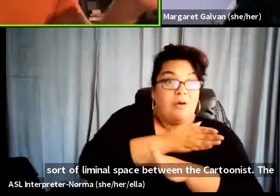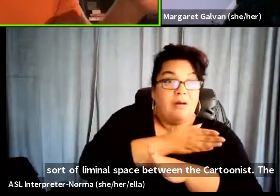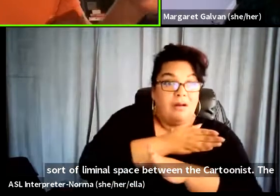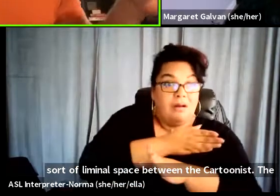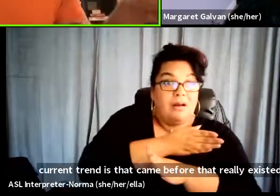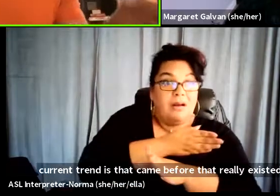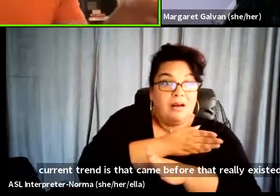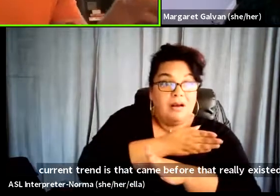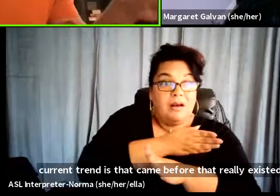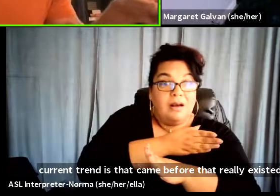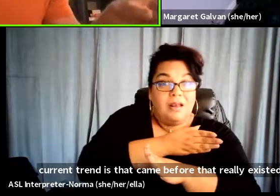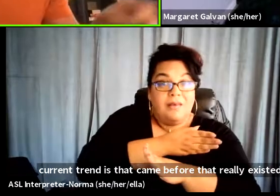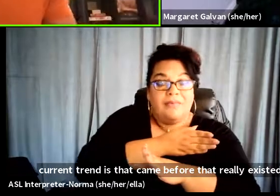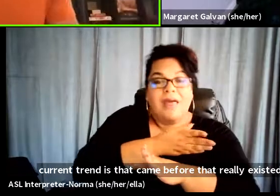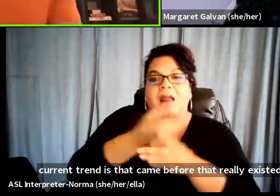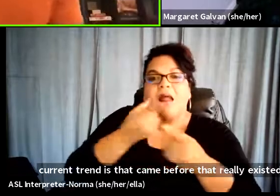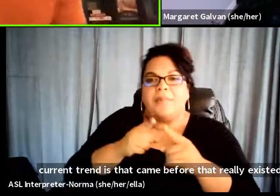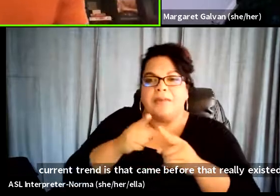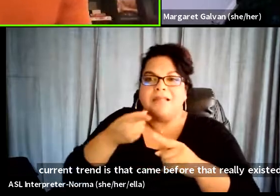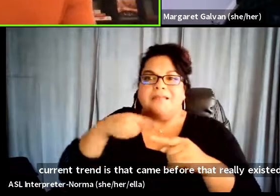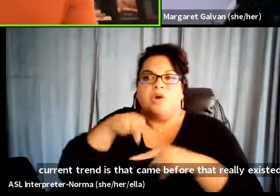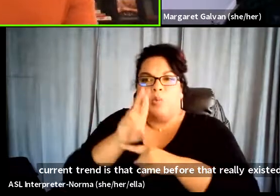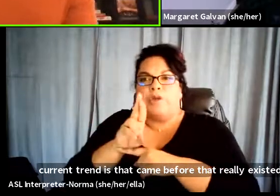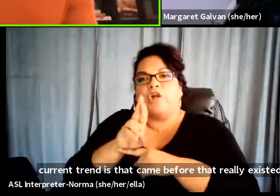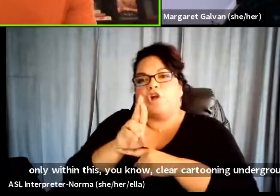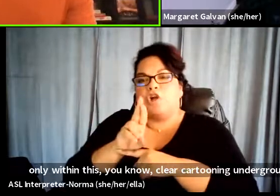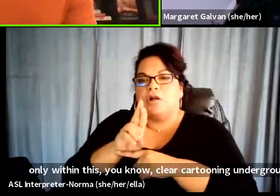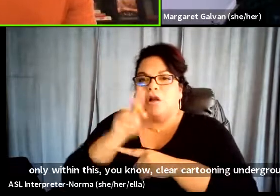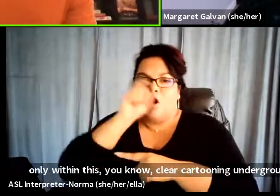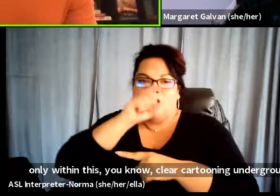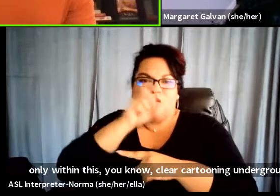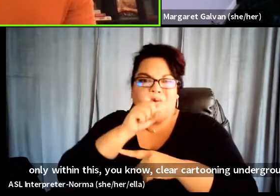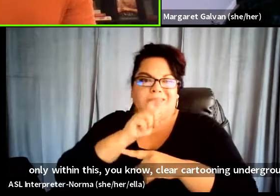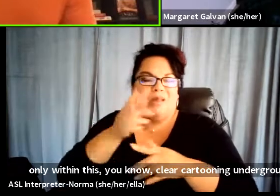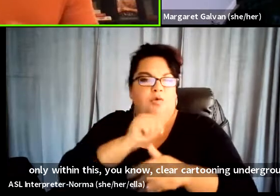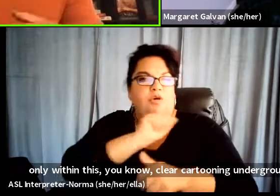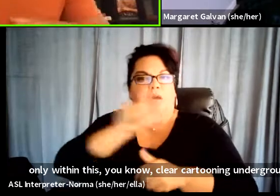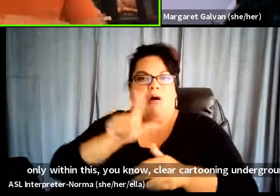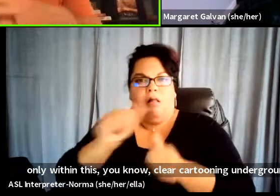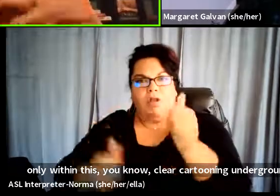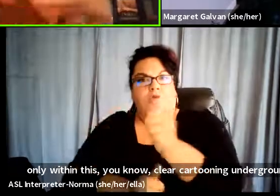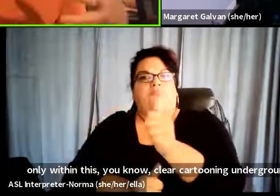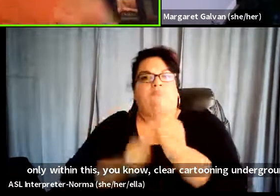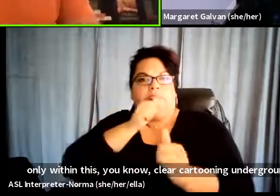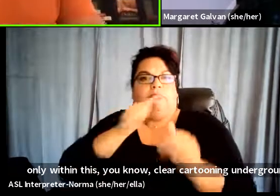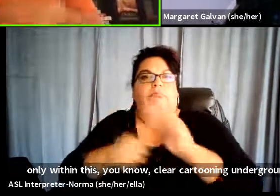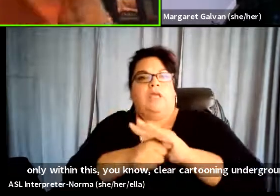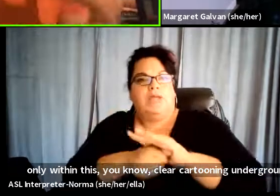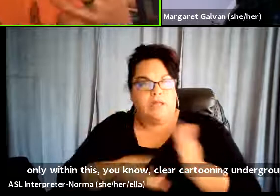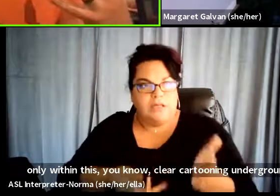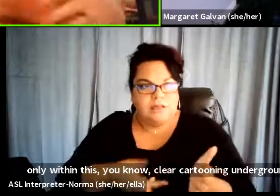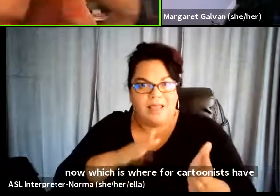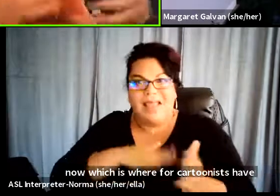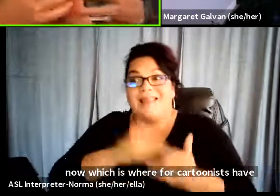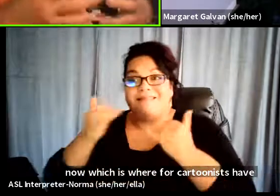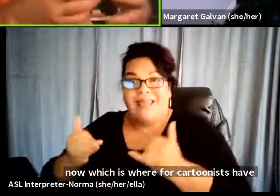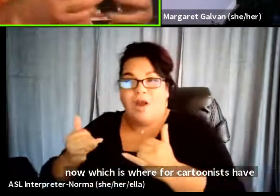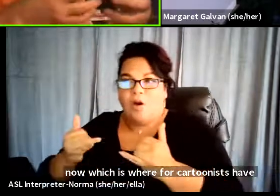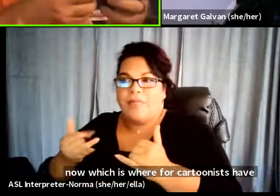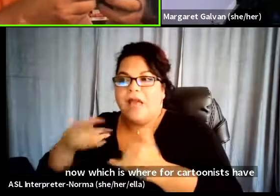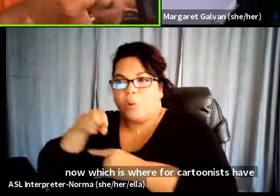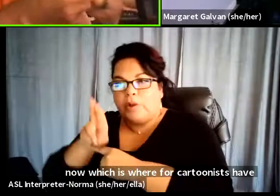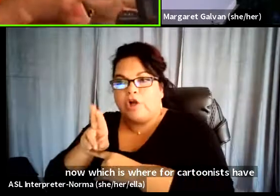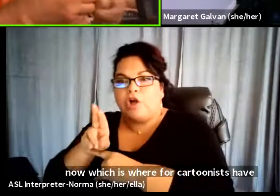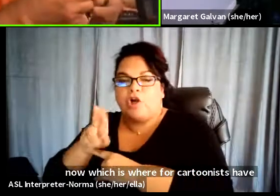you know, queer cartooning underground. And the stuff, the stuff that happens now, which is where queer cartoonists have access, that queer